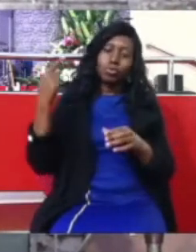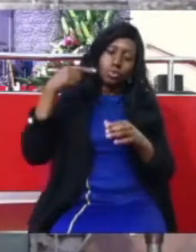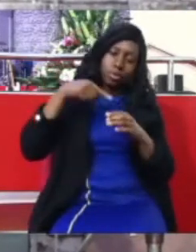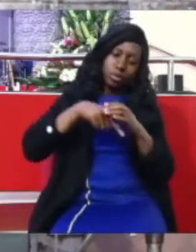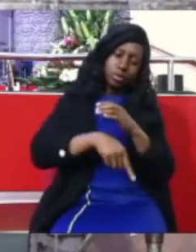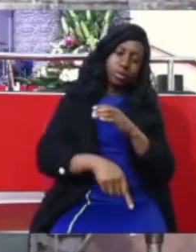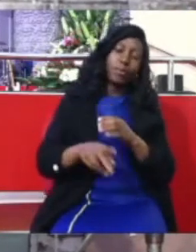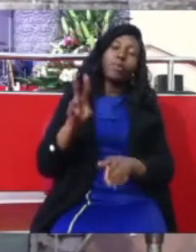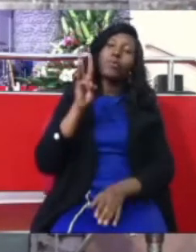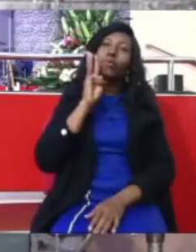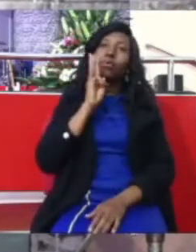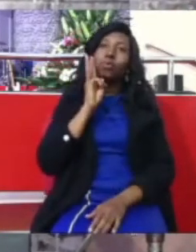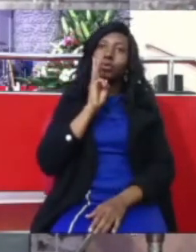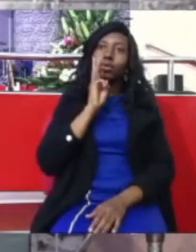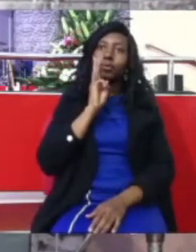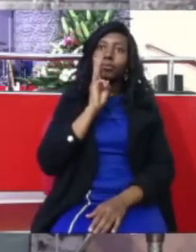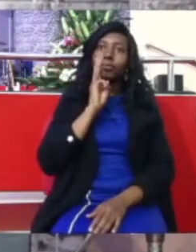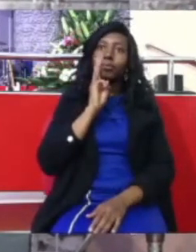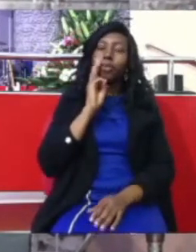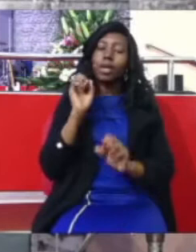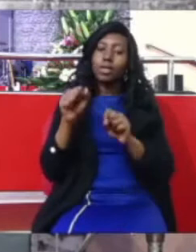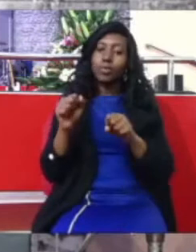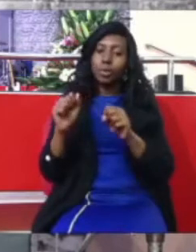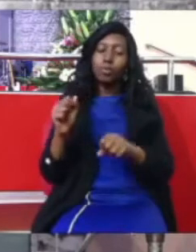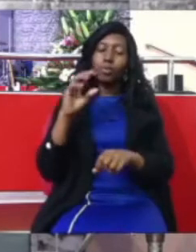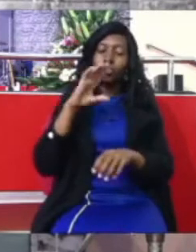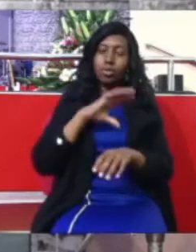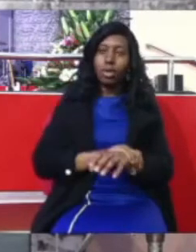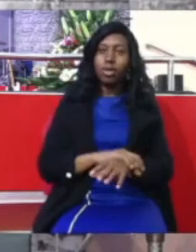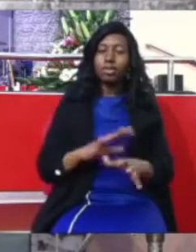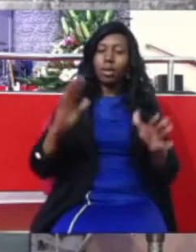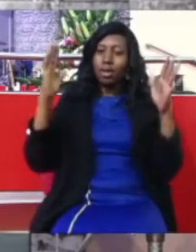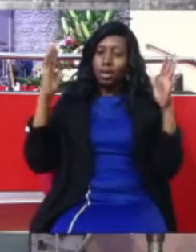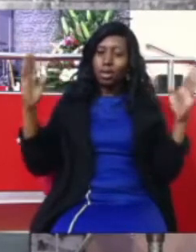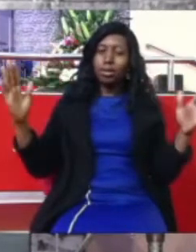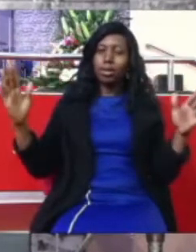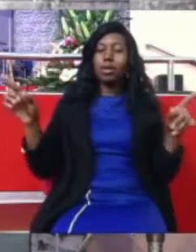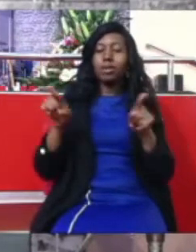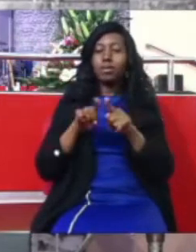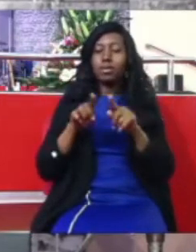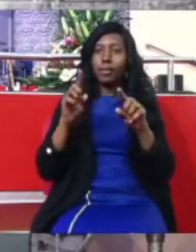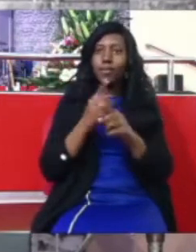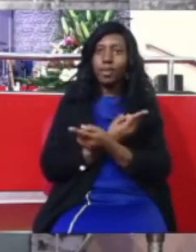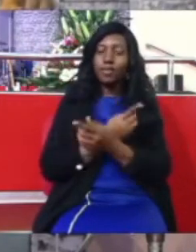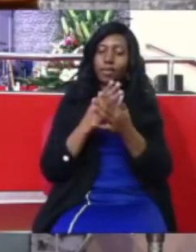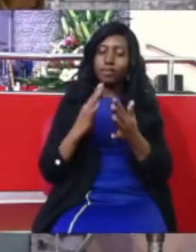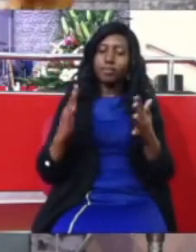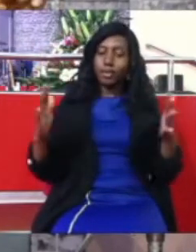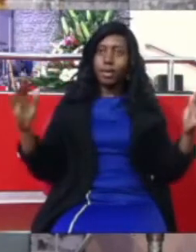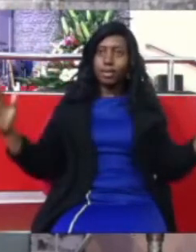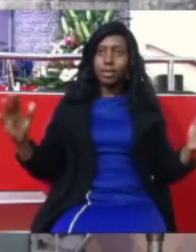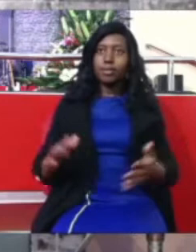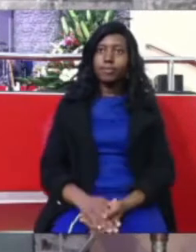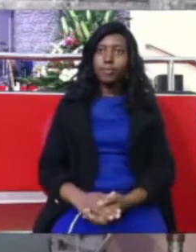waters. You'll be able to catch great and different sizes. When you look at the